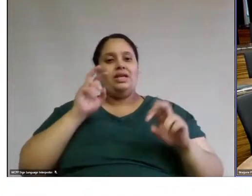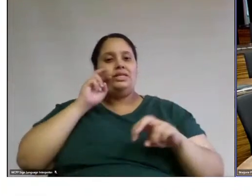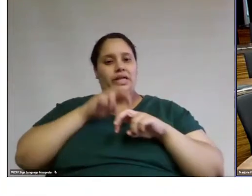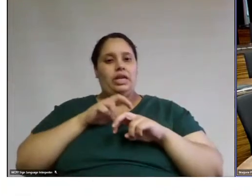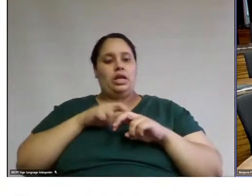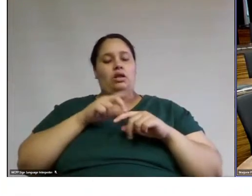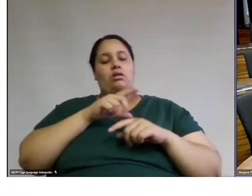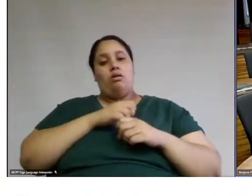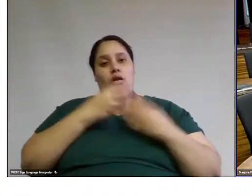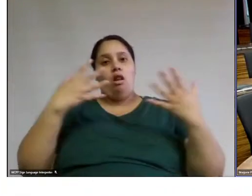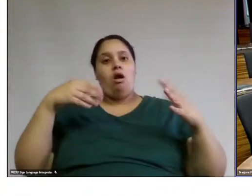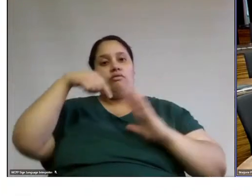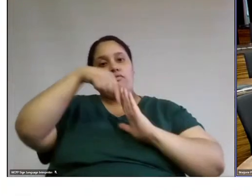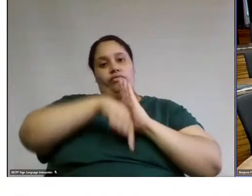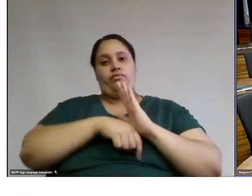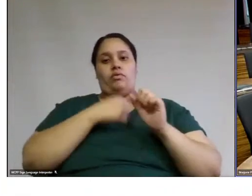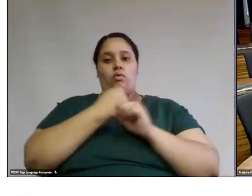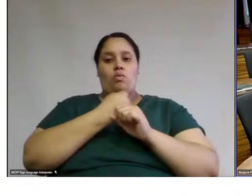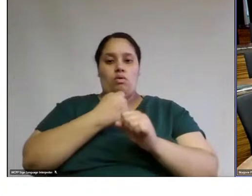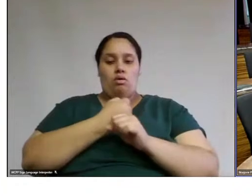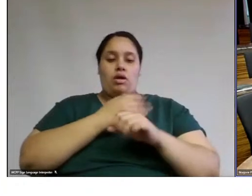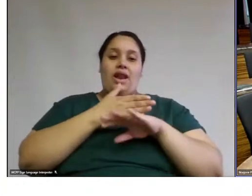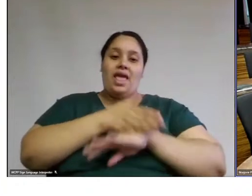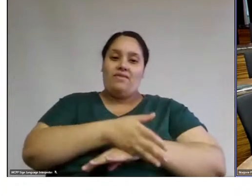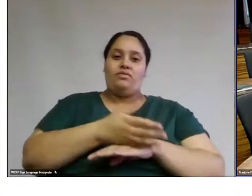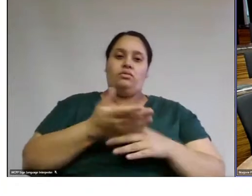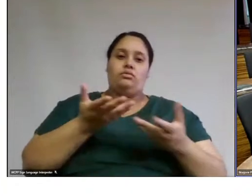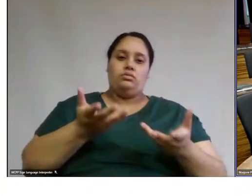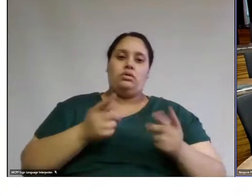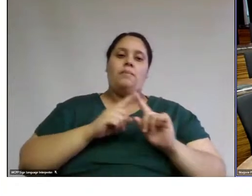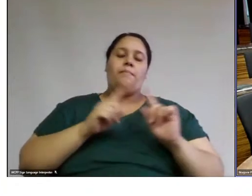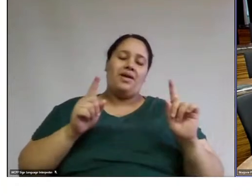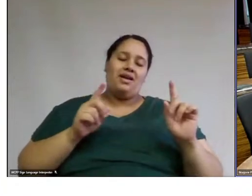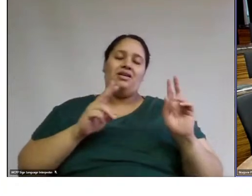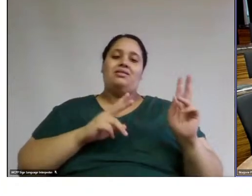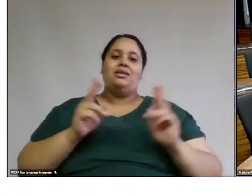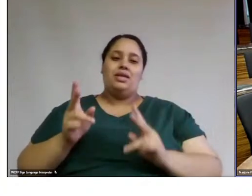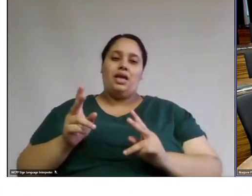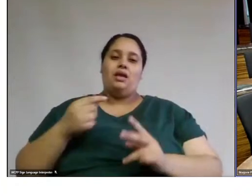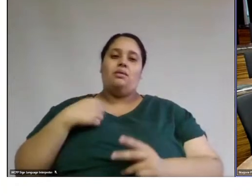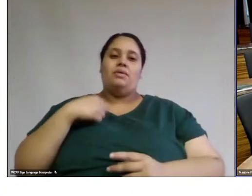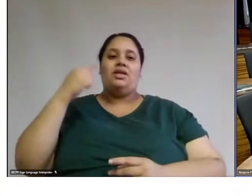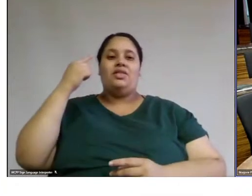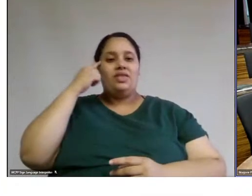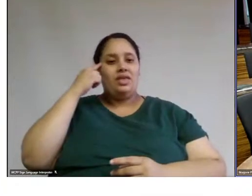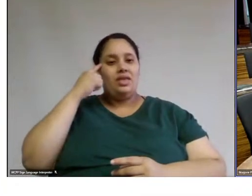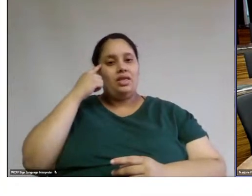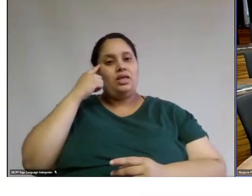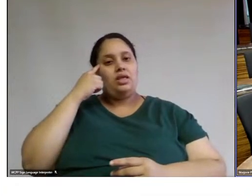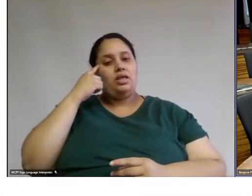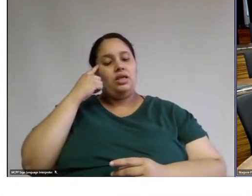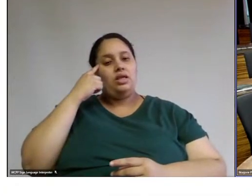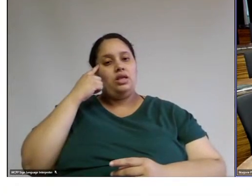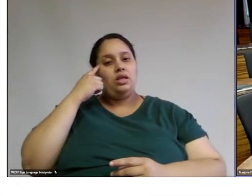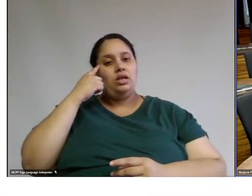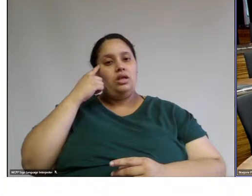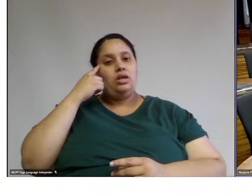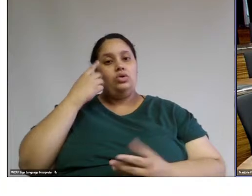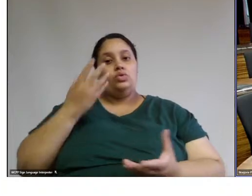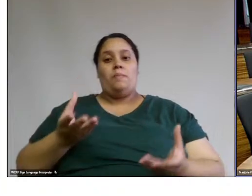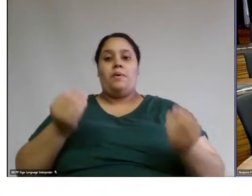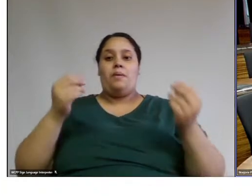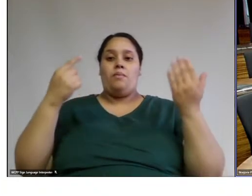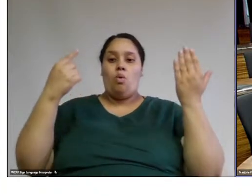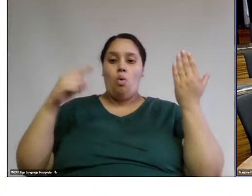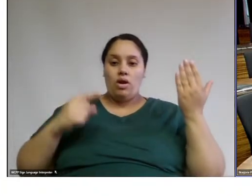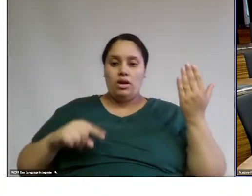extensive work and effort. But again, I think to try to get to a clean audit, there are